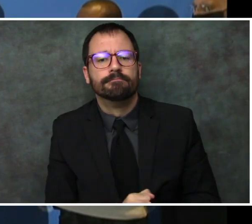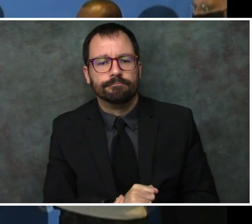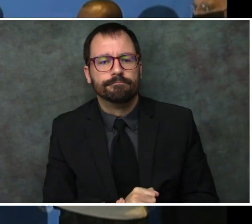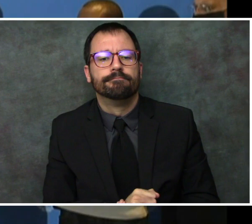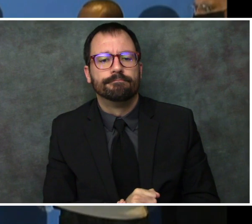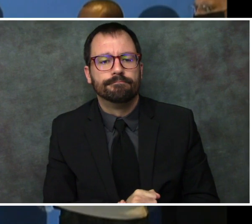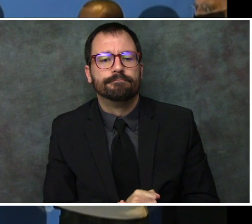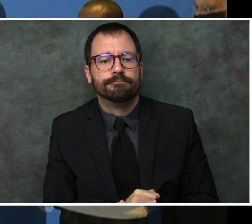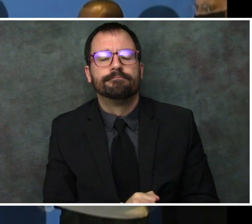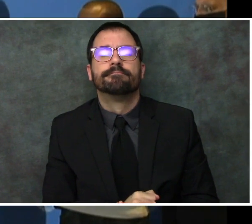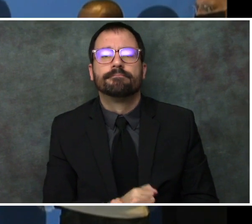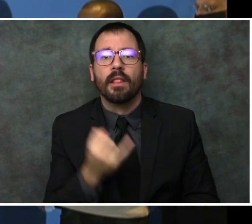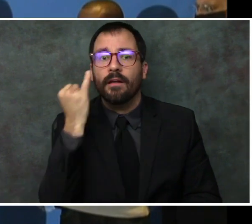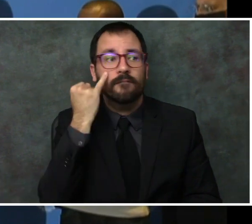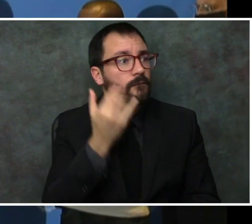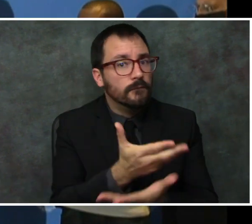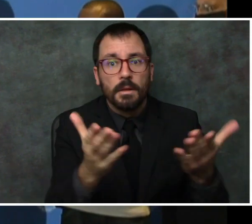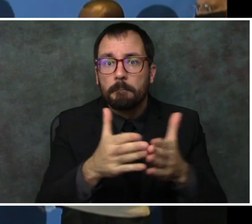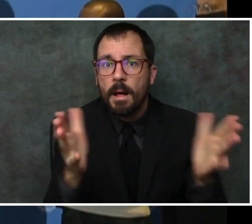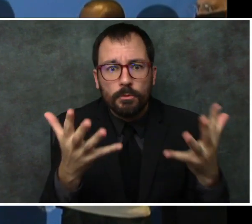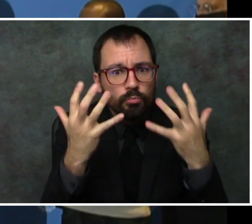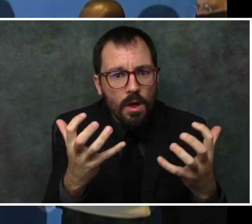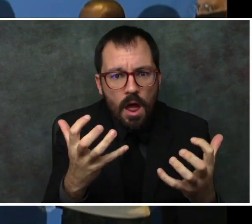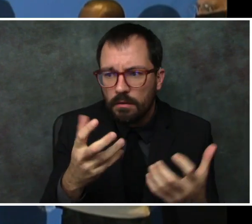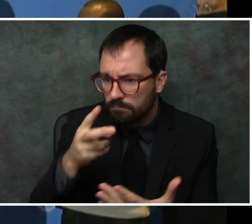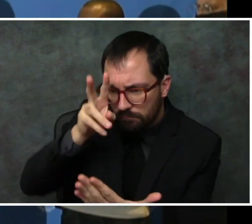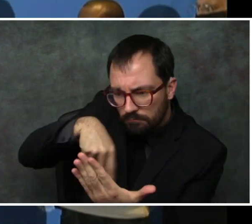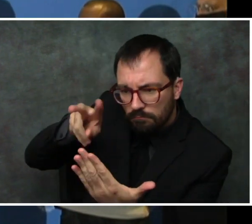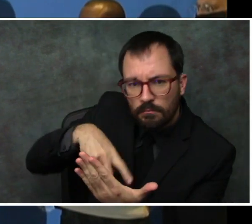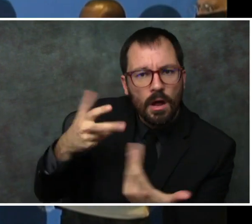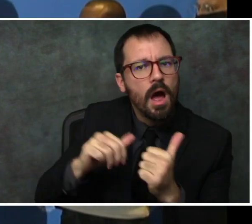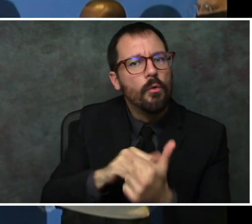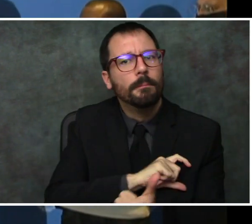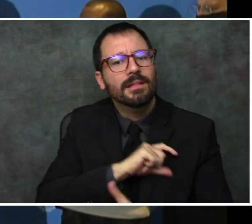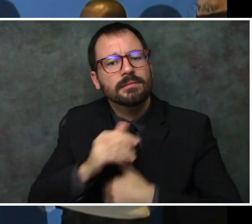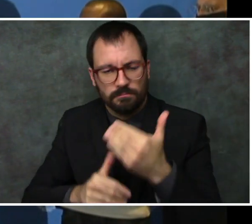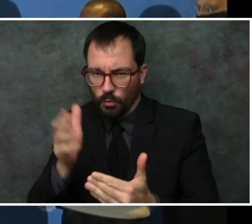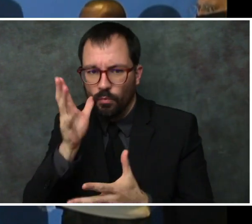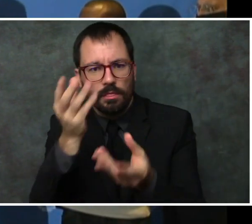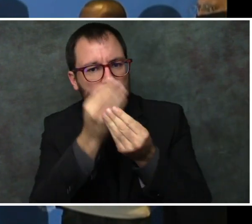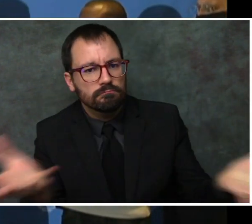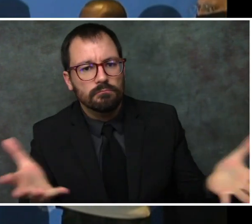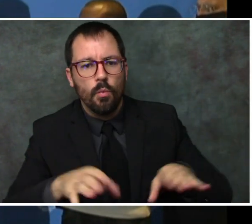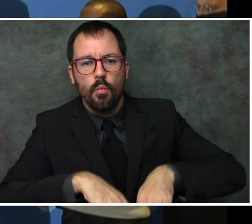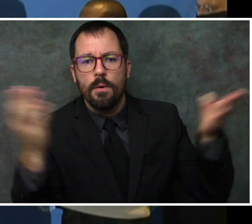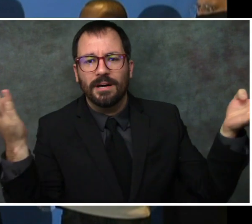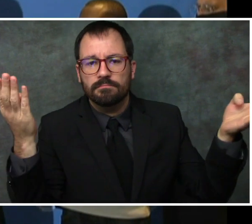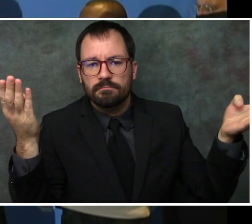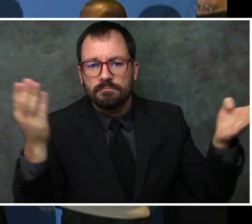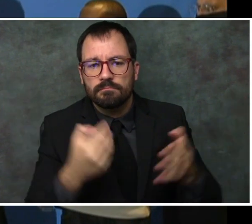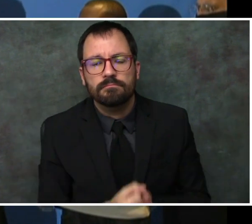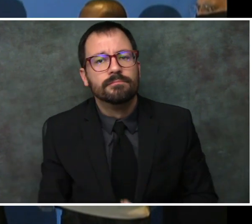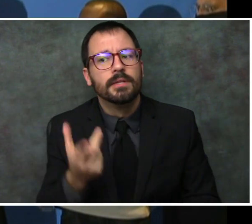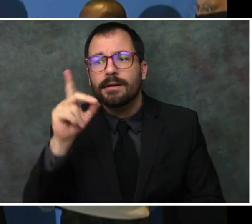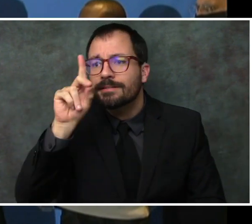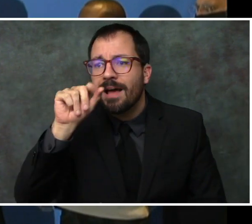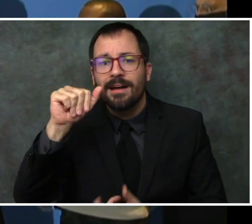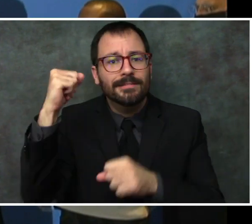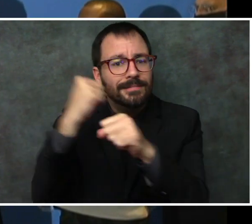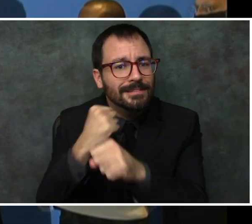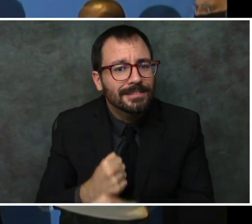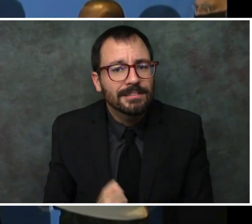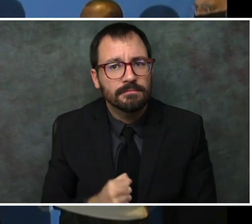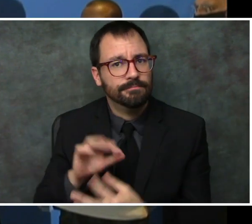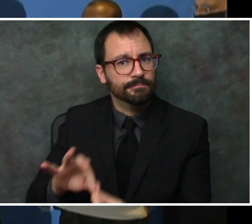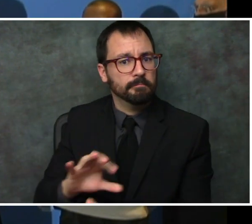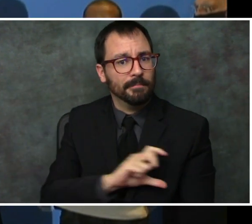police procedures, policy procedures, and data of the Boston Police Department. And they call for all of these actions of these areas